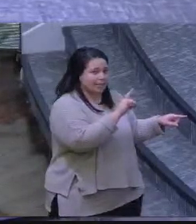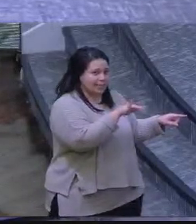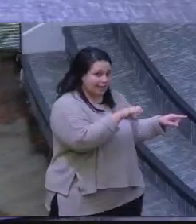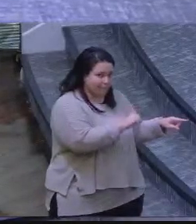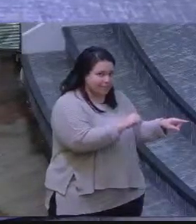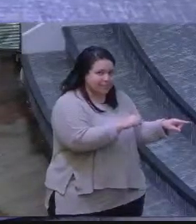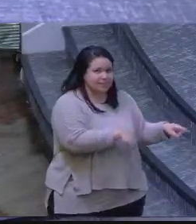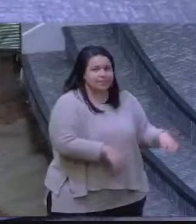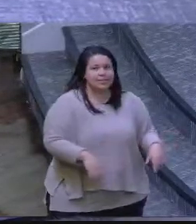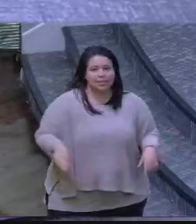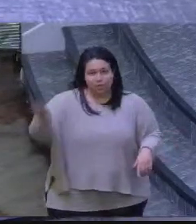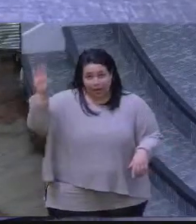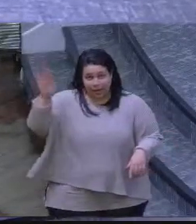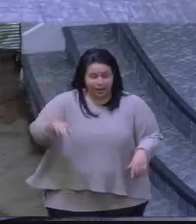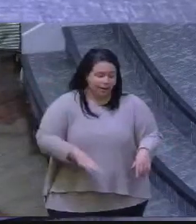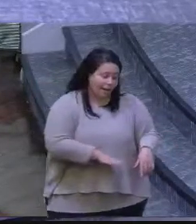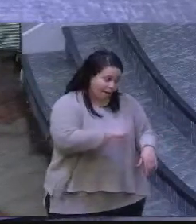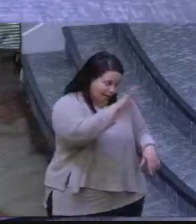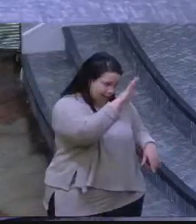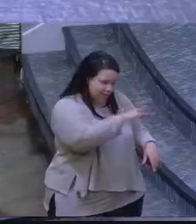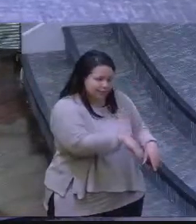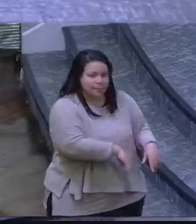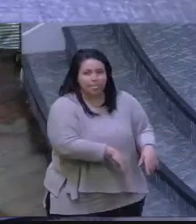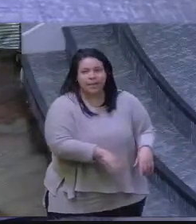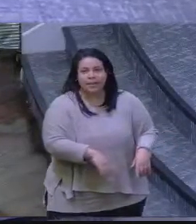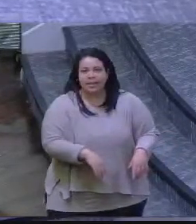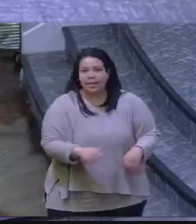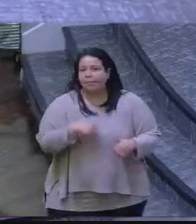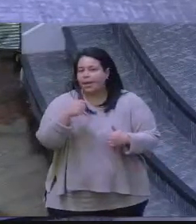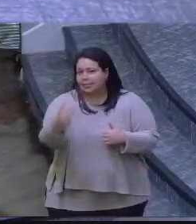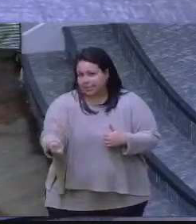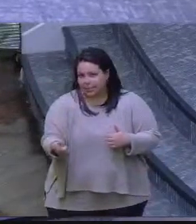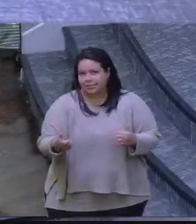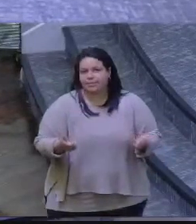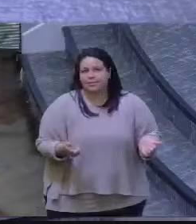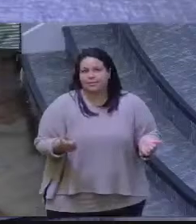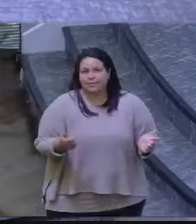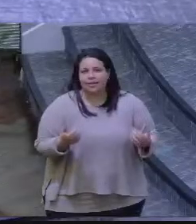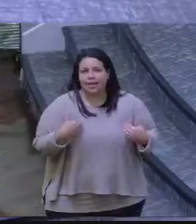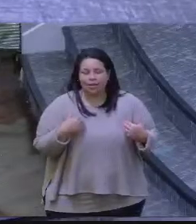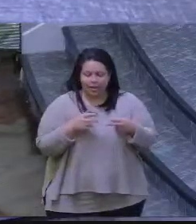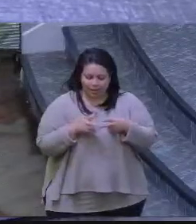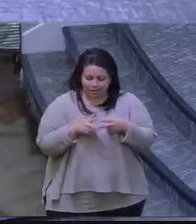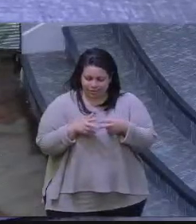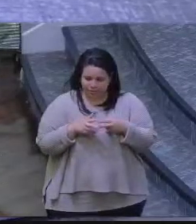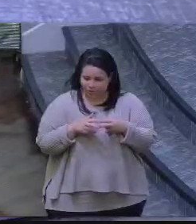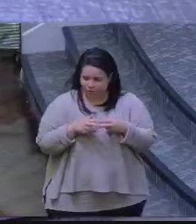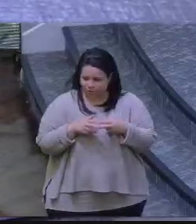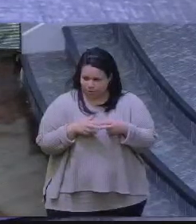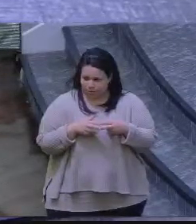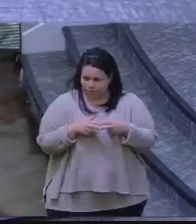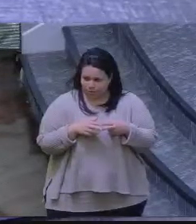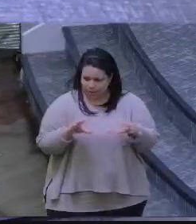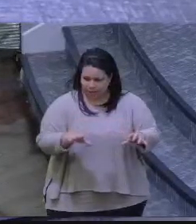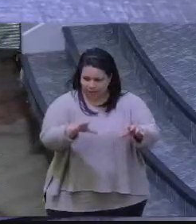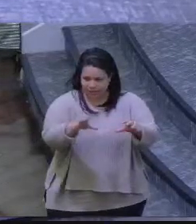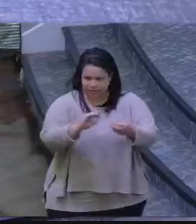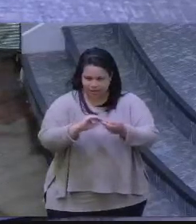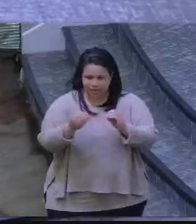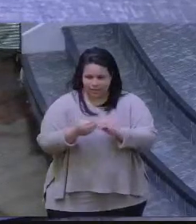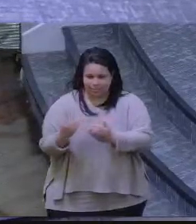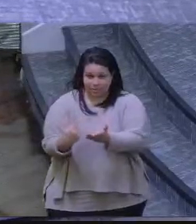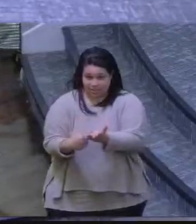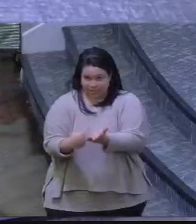aye. Aye. All right, that motion passes. Now we've got two individual action items for